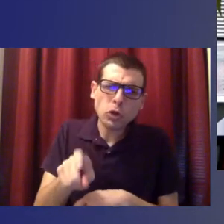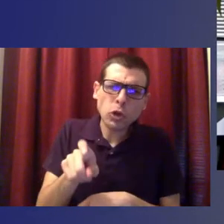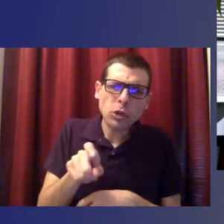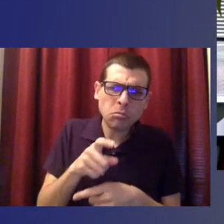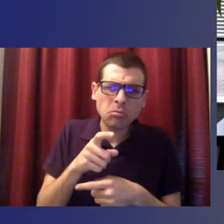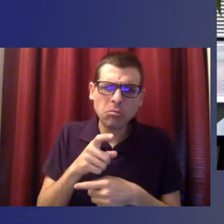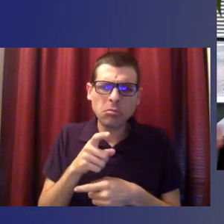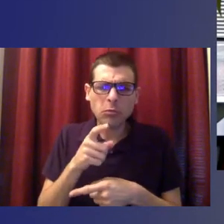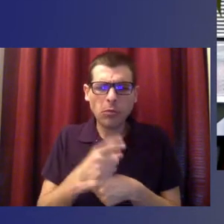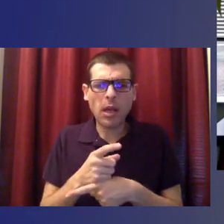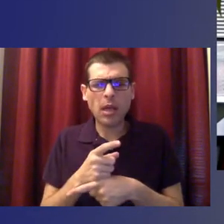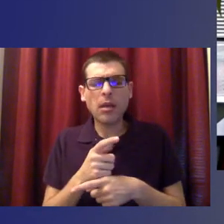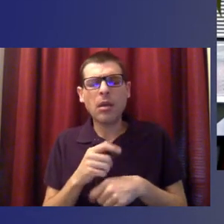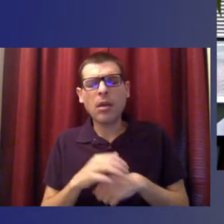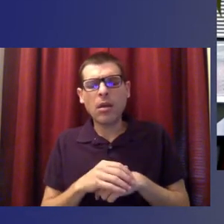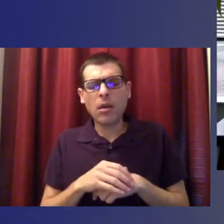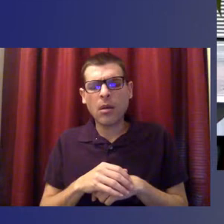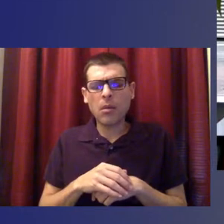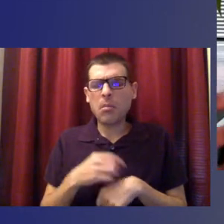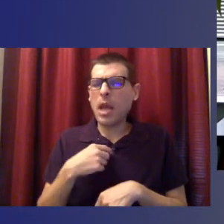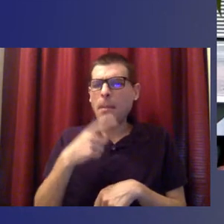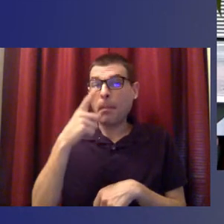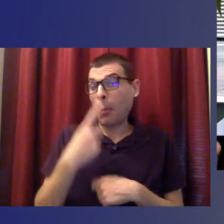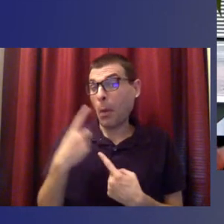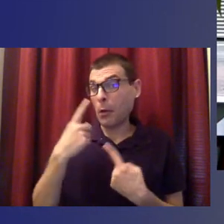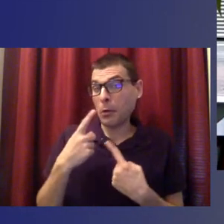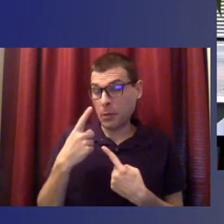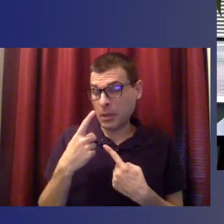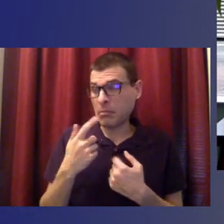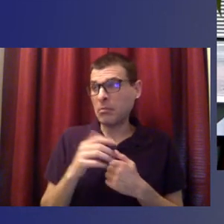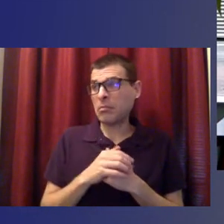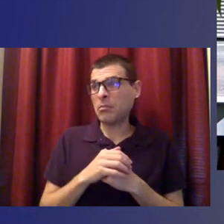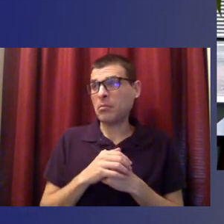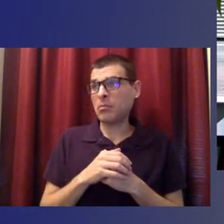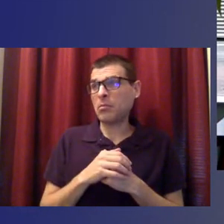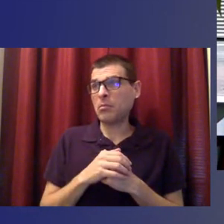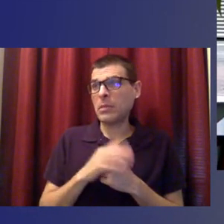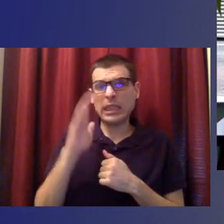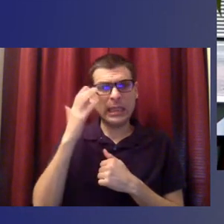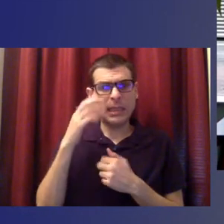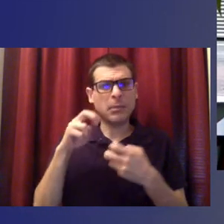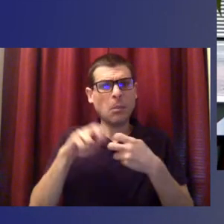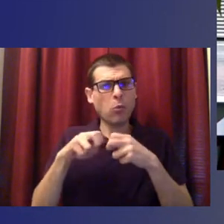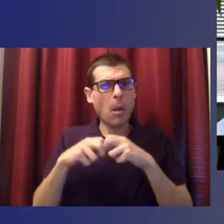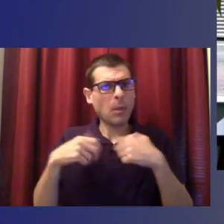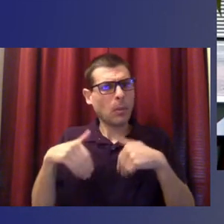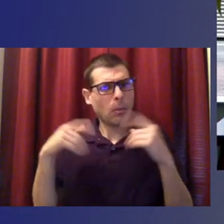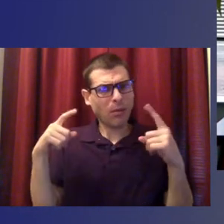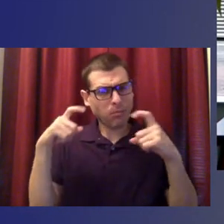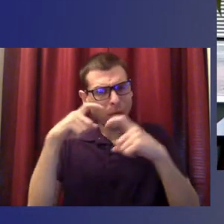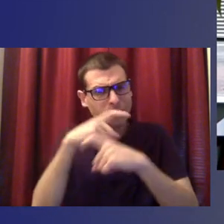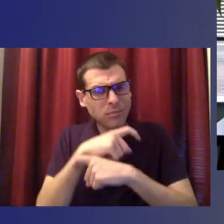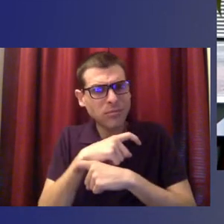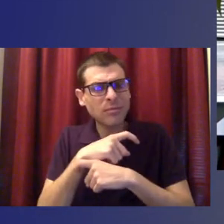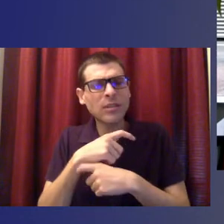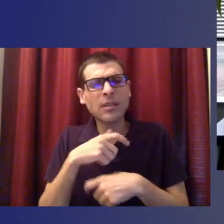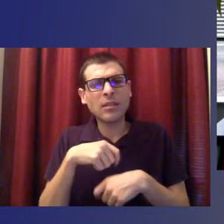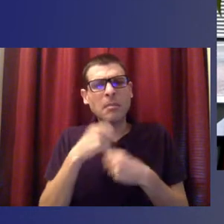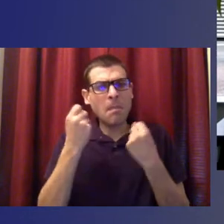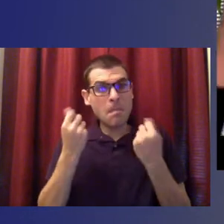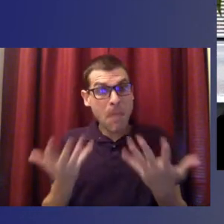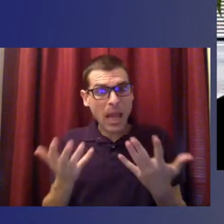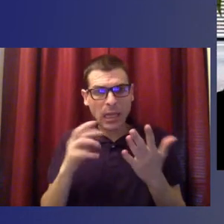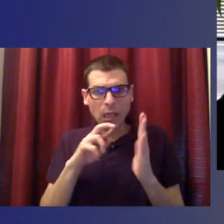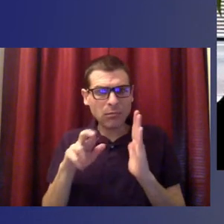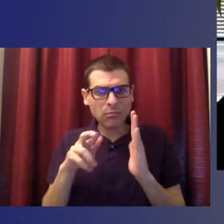on this, but just to double down, when we think about the complexity of the problem and the number of players, who has that,